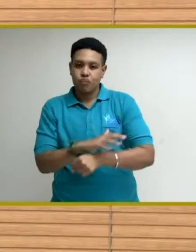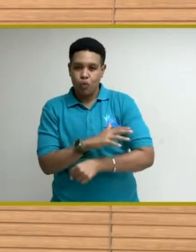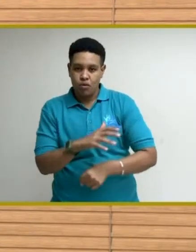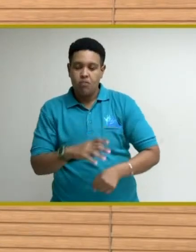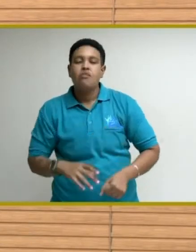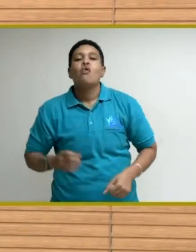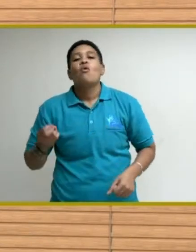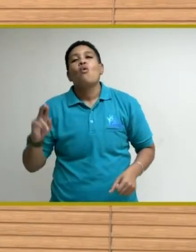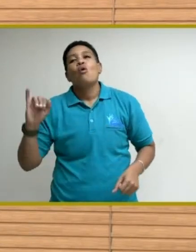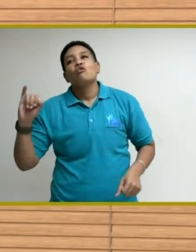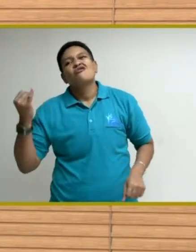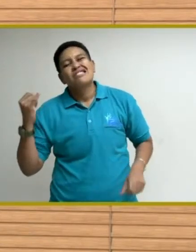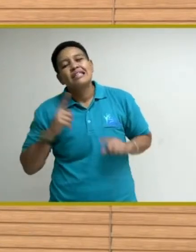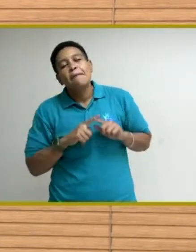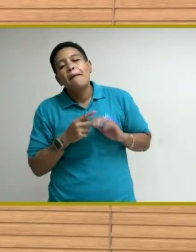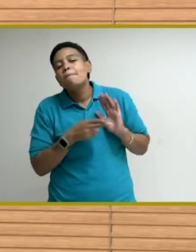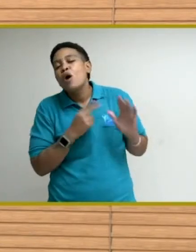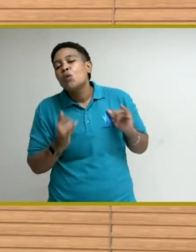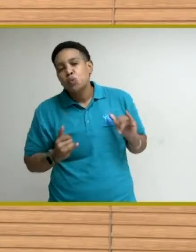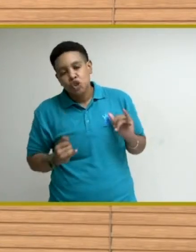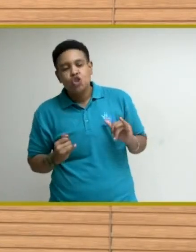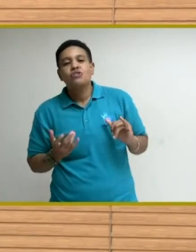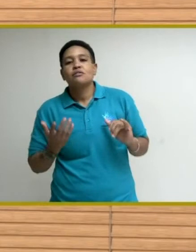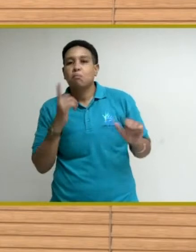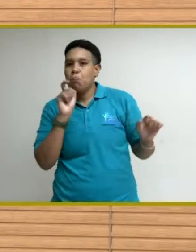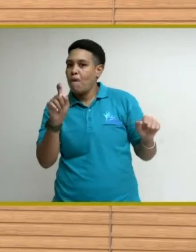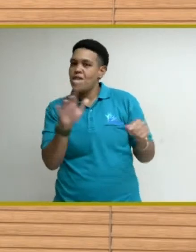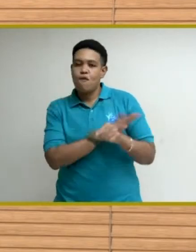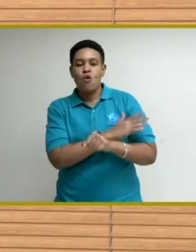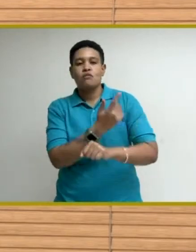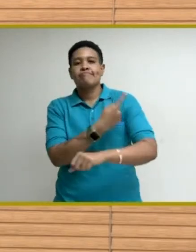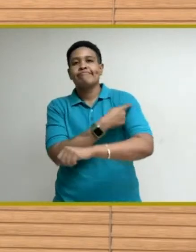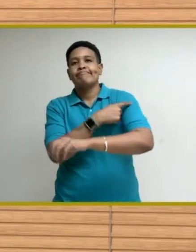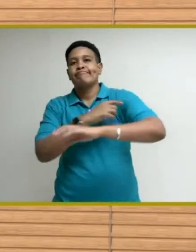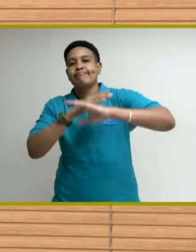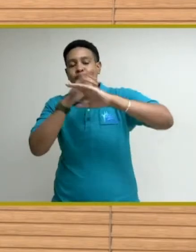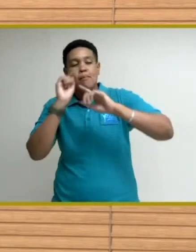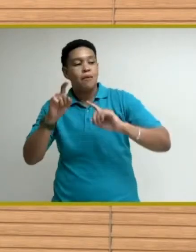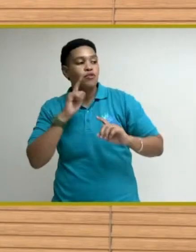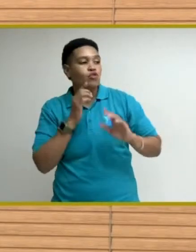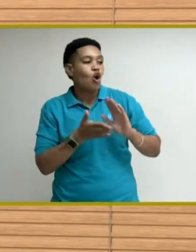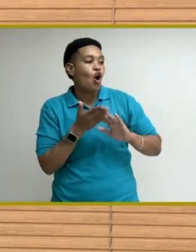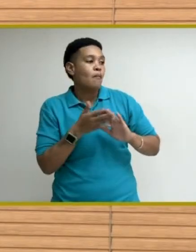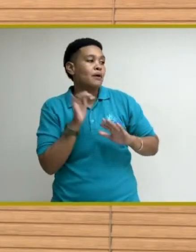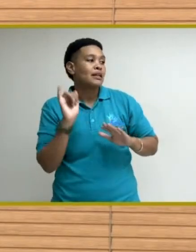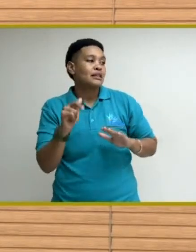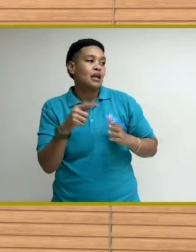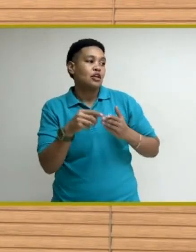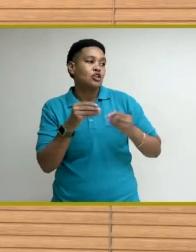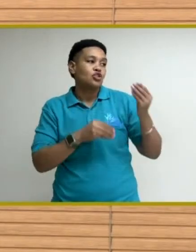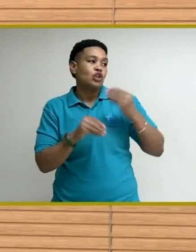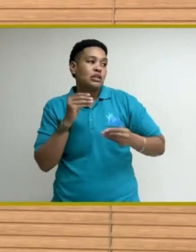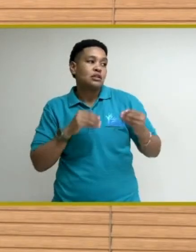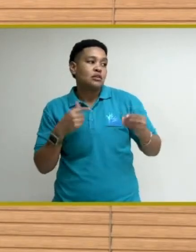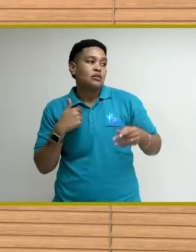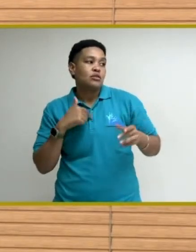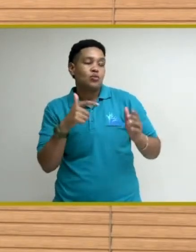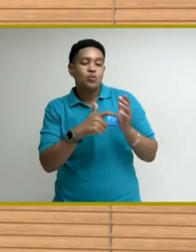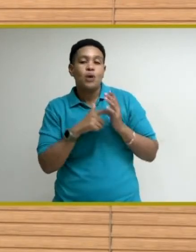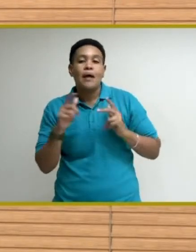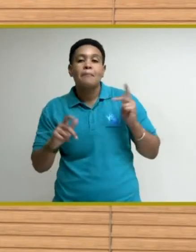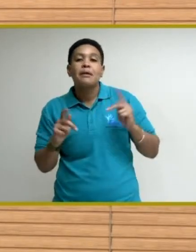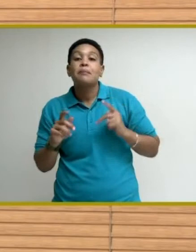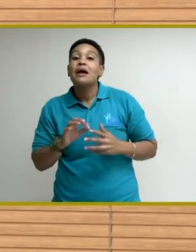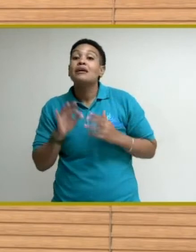in order for us to operationalize that transaction, we we are requiring persons,